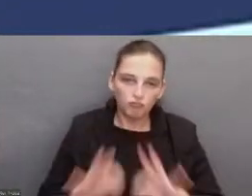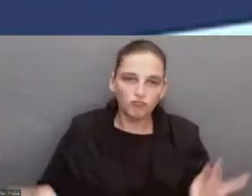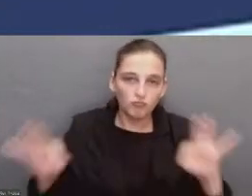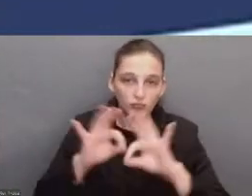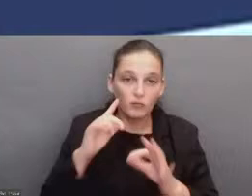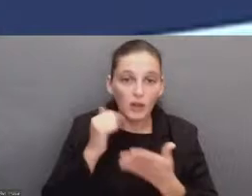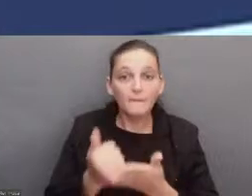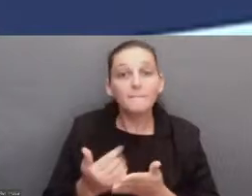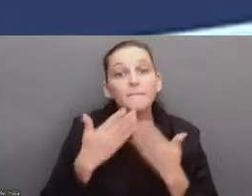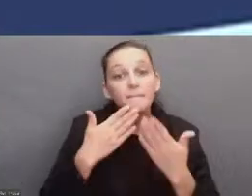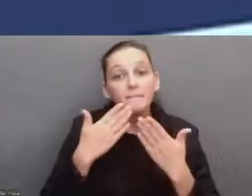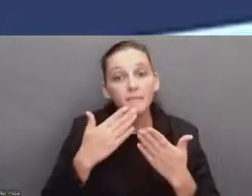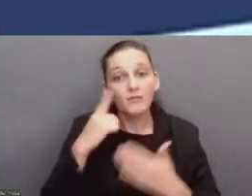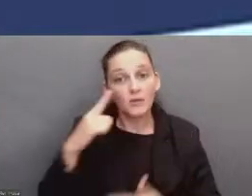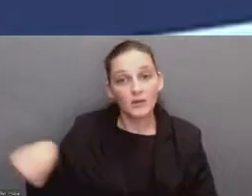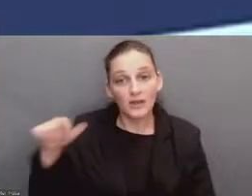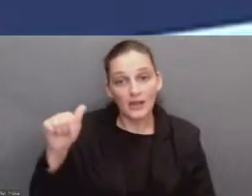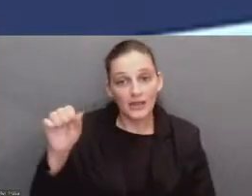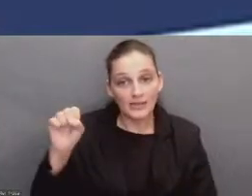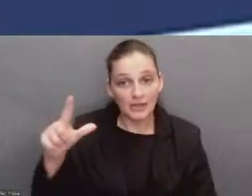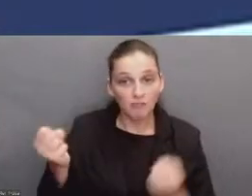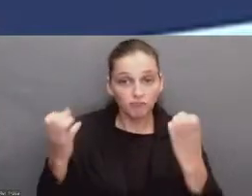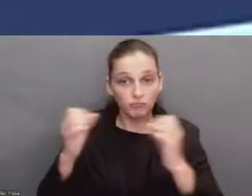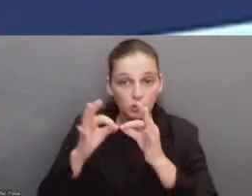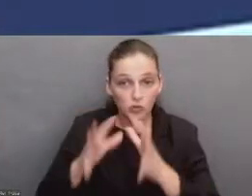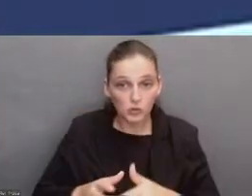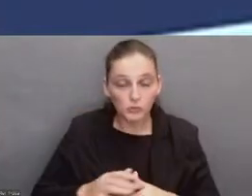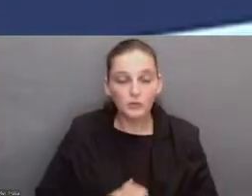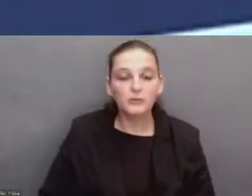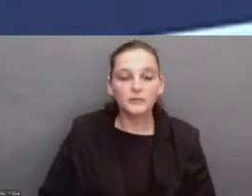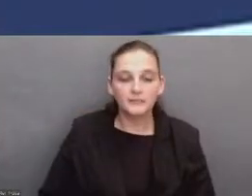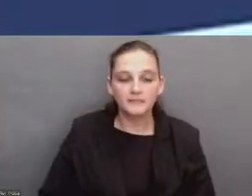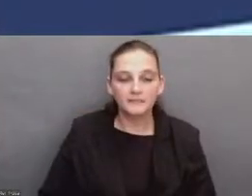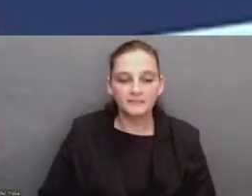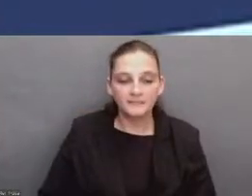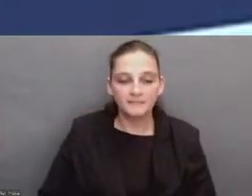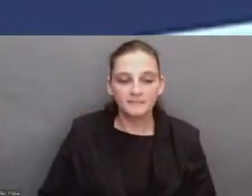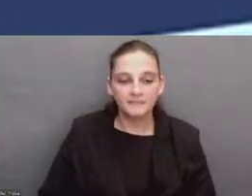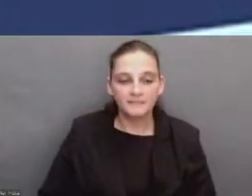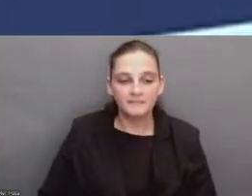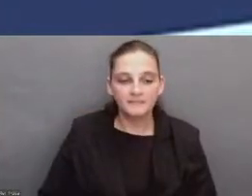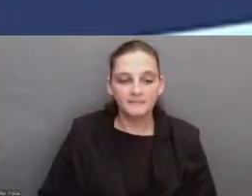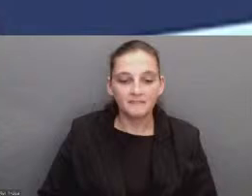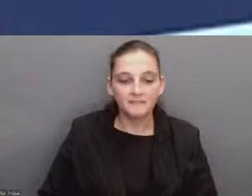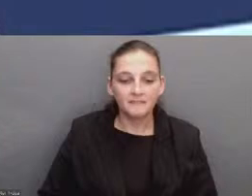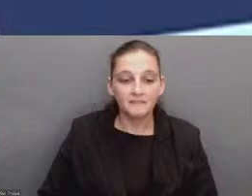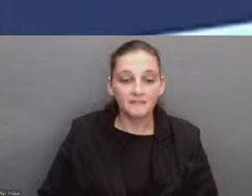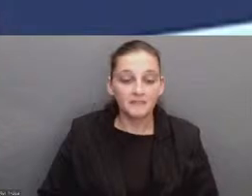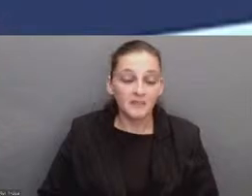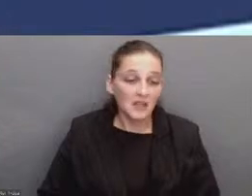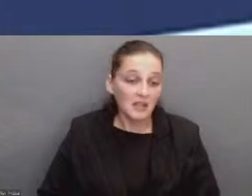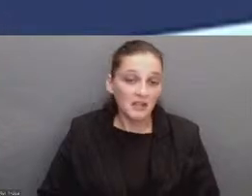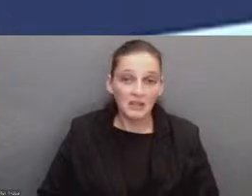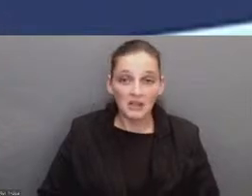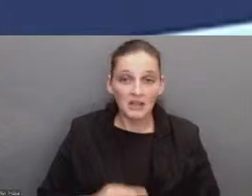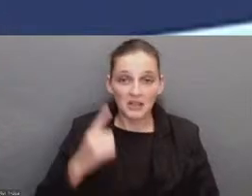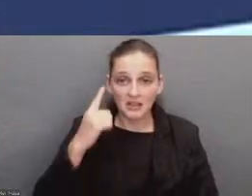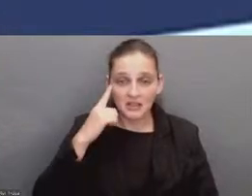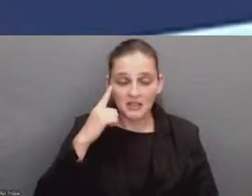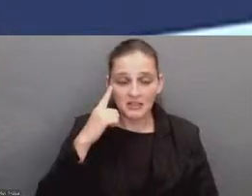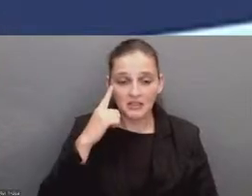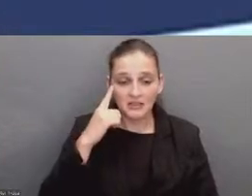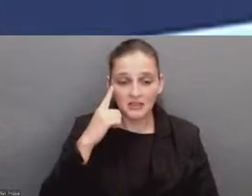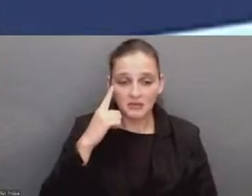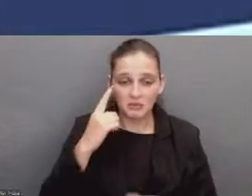today, thank you very much to our ASL interpreters as well. I think we can certainly reflect